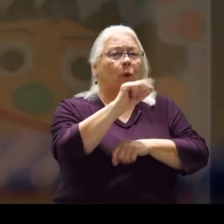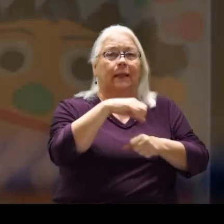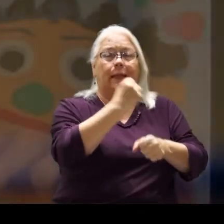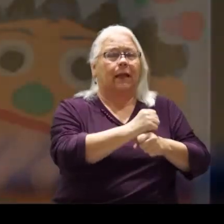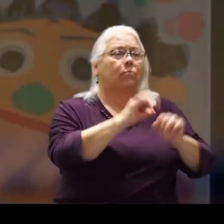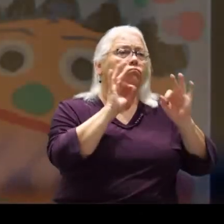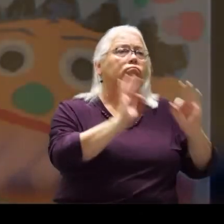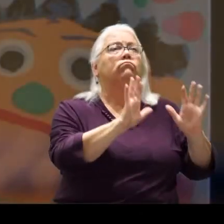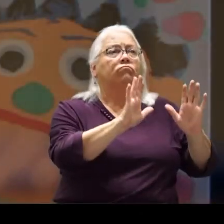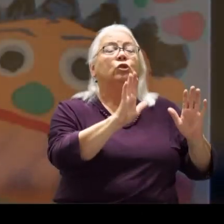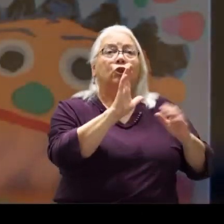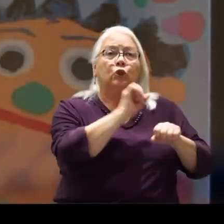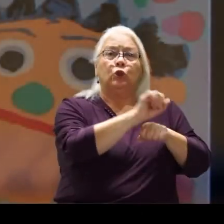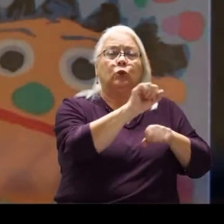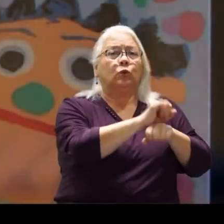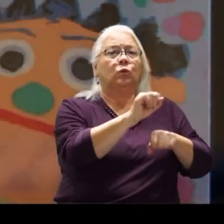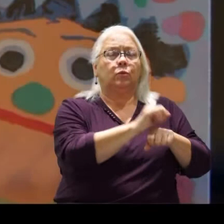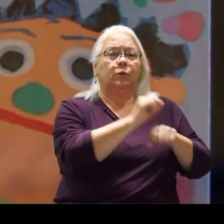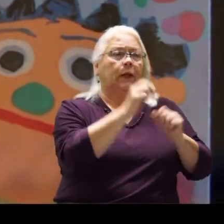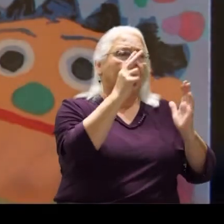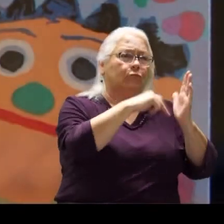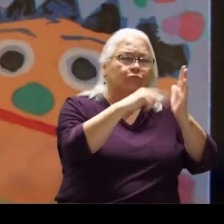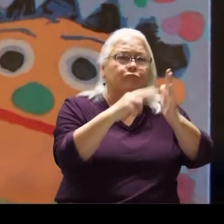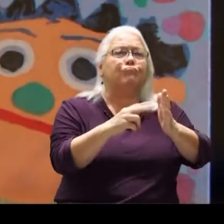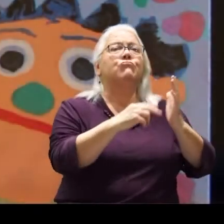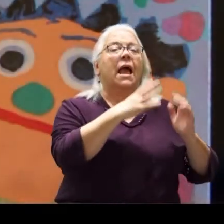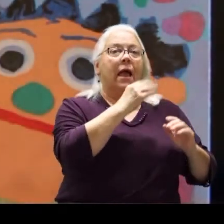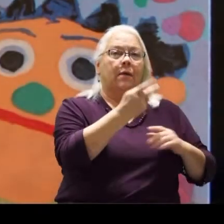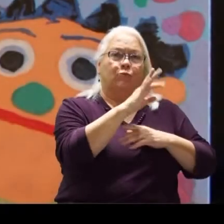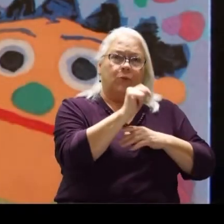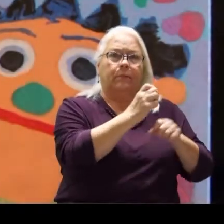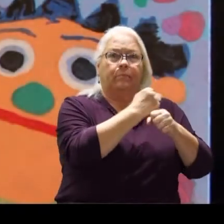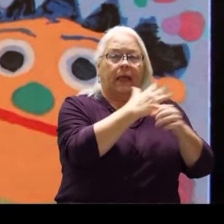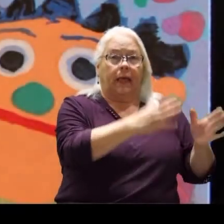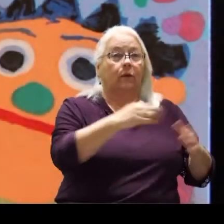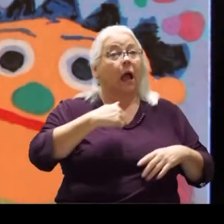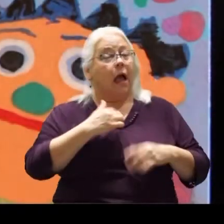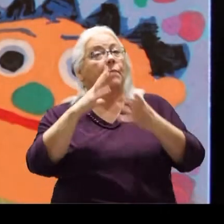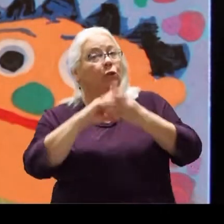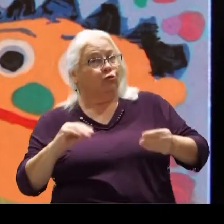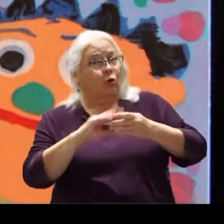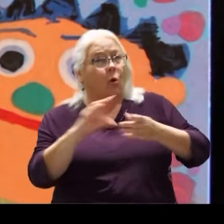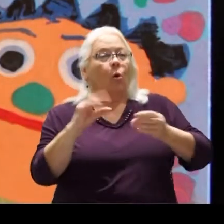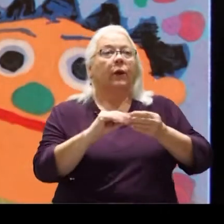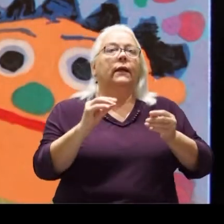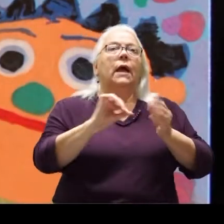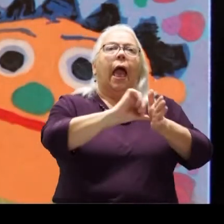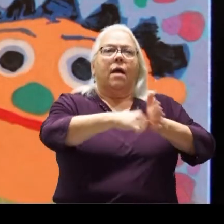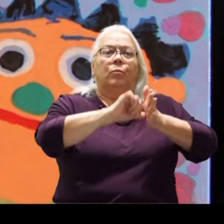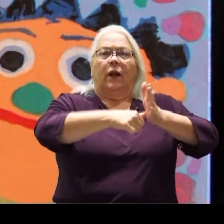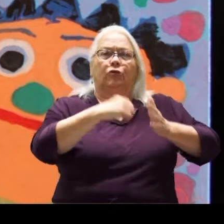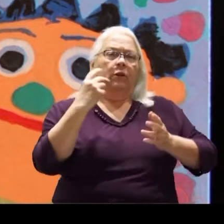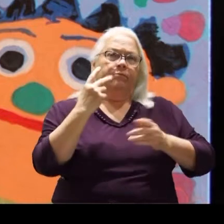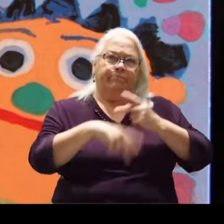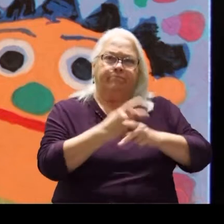great career as a professional printmaker and a painter. Most of my work is a story, it's impressionist in style, and often is done as